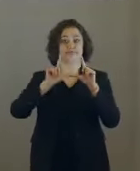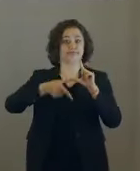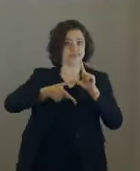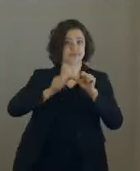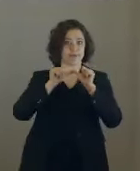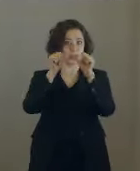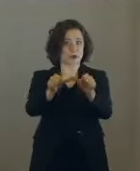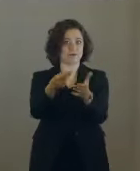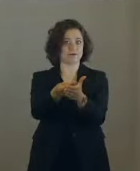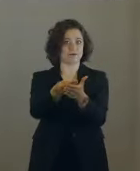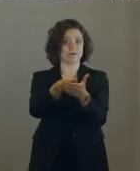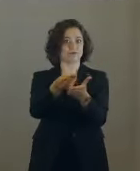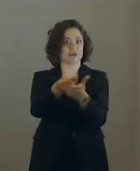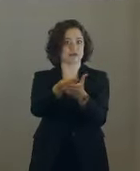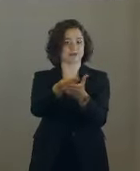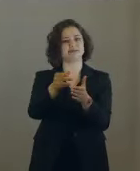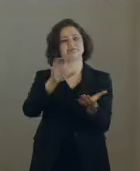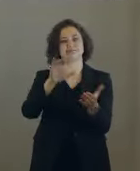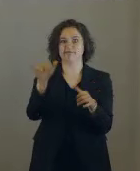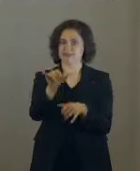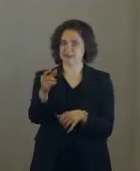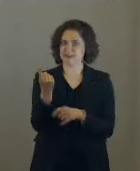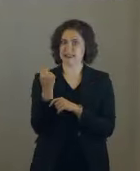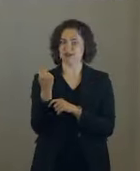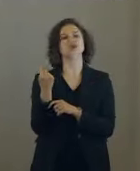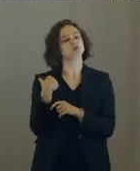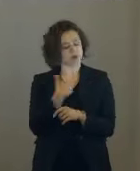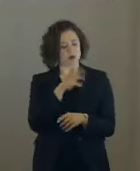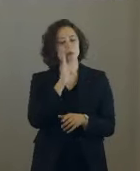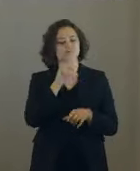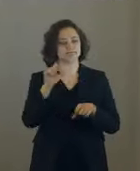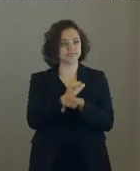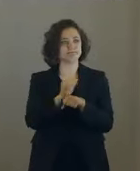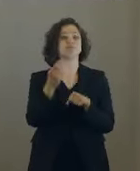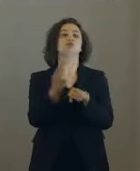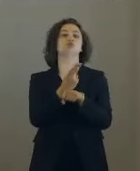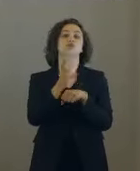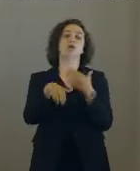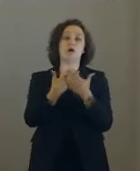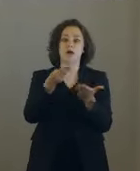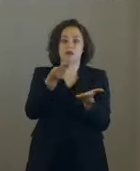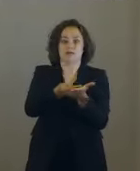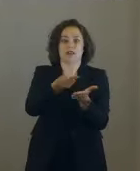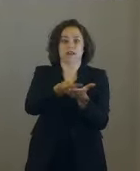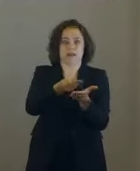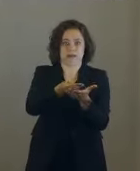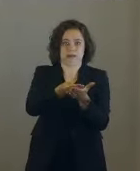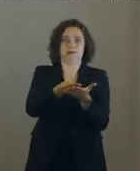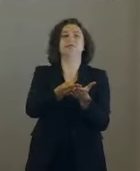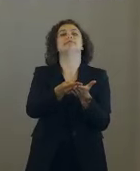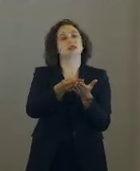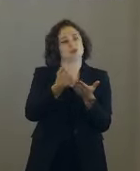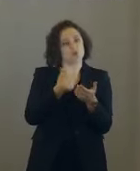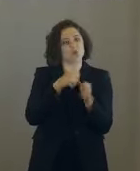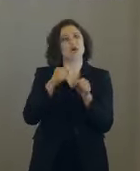ongoing funding as we did last year. That we'll use up all of our appropriated ongoing funding and then be able to dip into